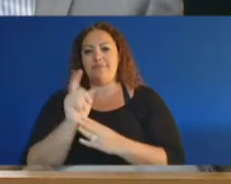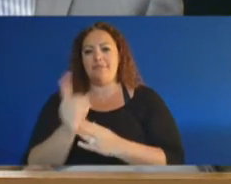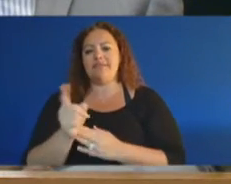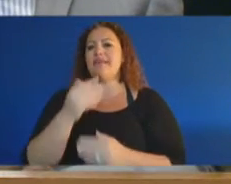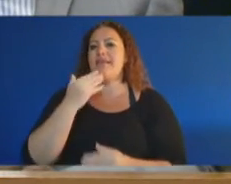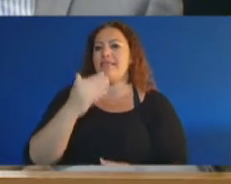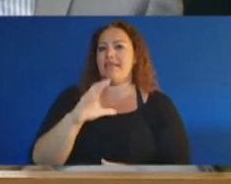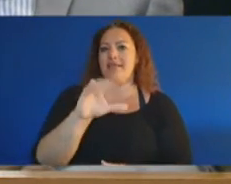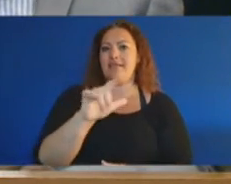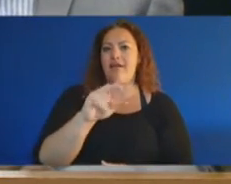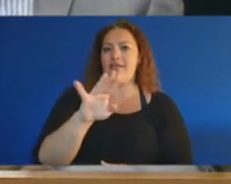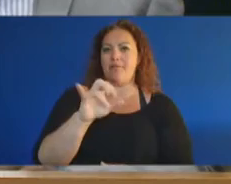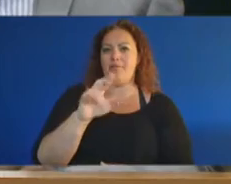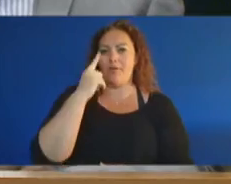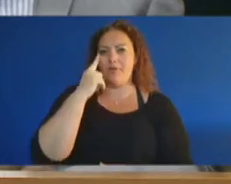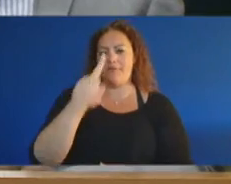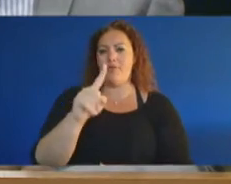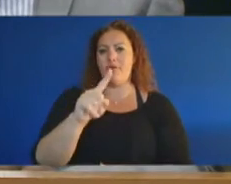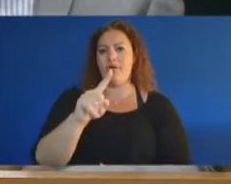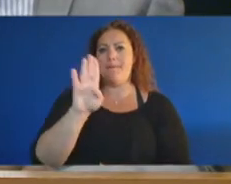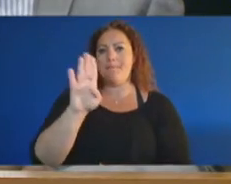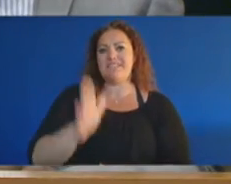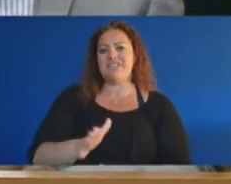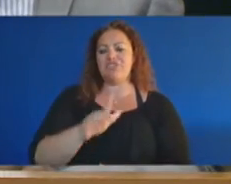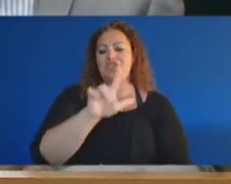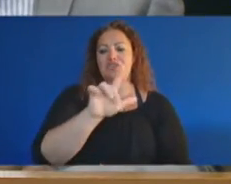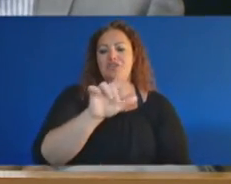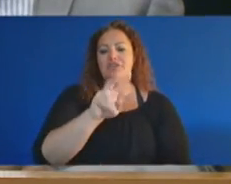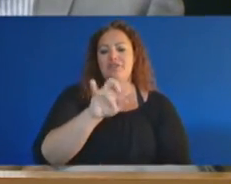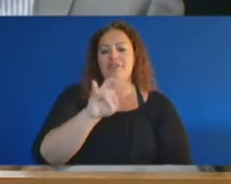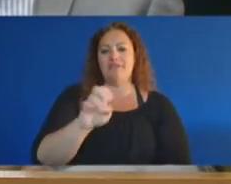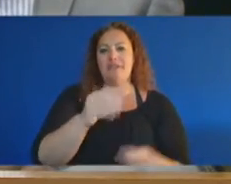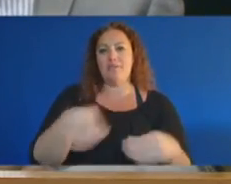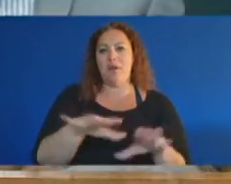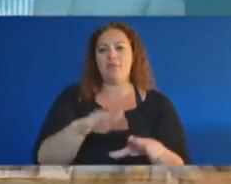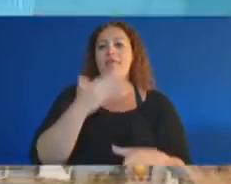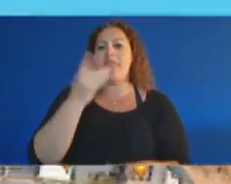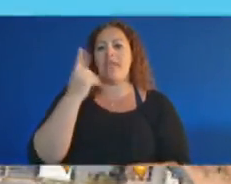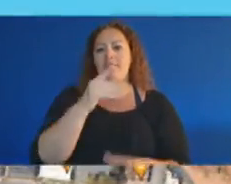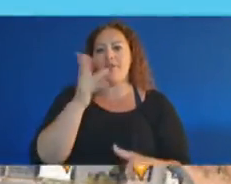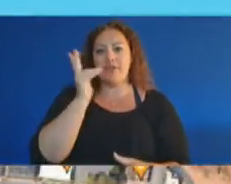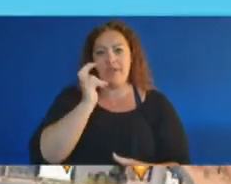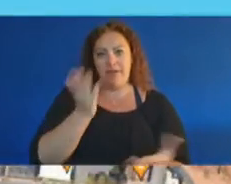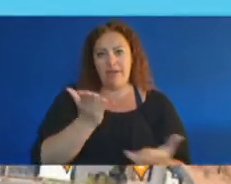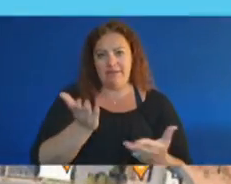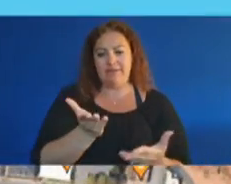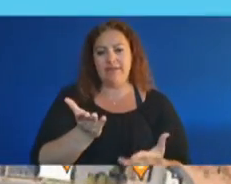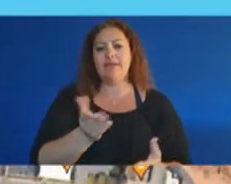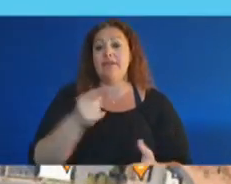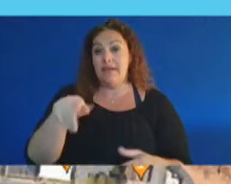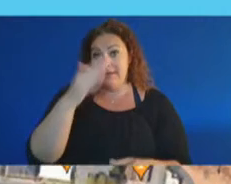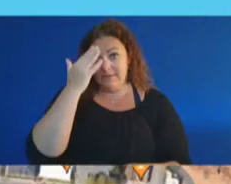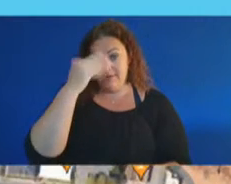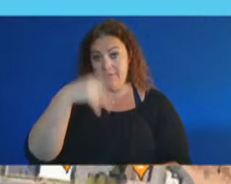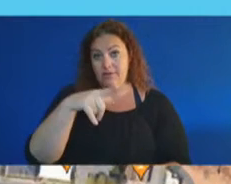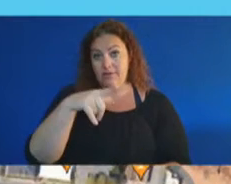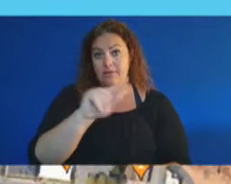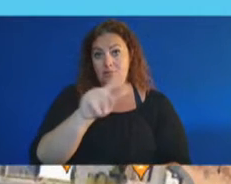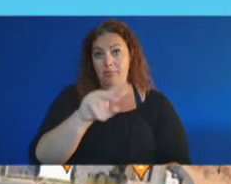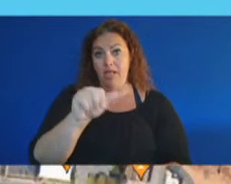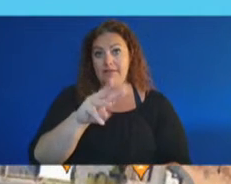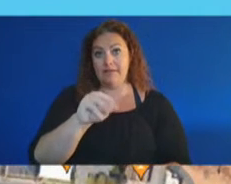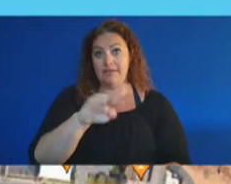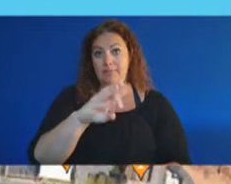petitioner LaVine properties uh thank you for hearing us tonight uh as you may know uh Plaza Midwood is really an area